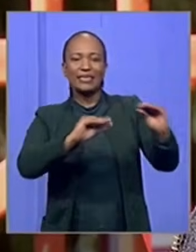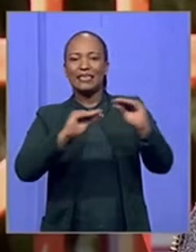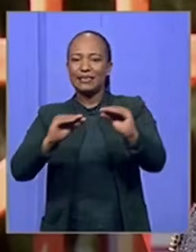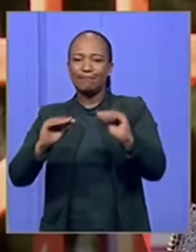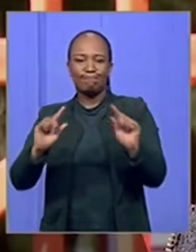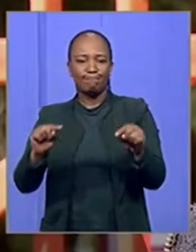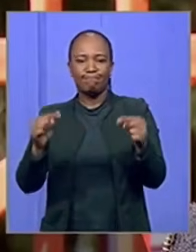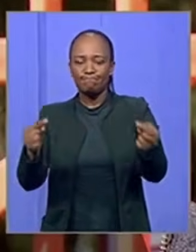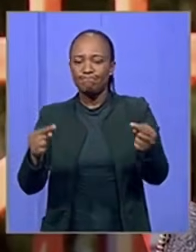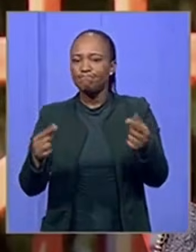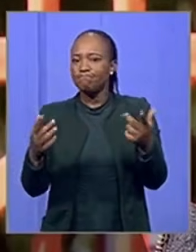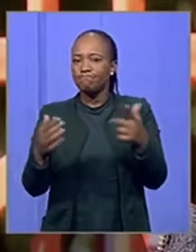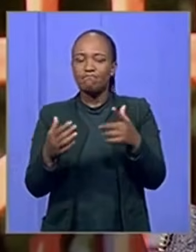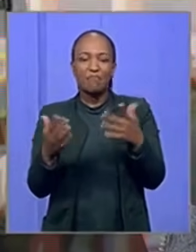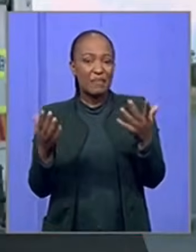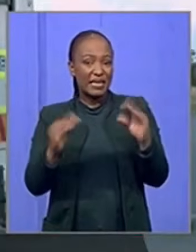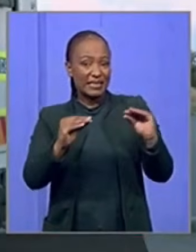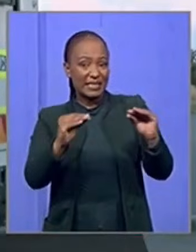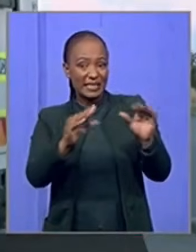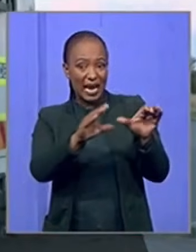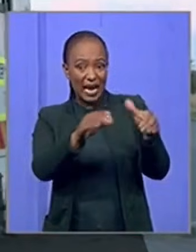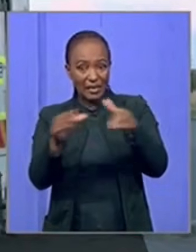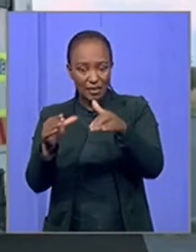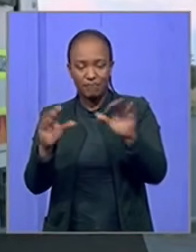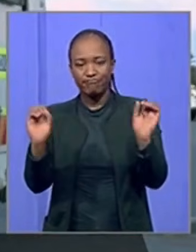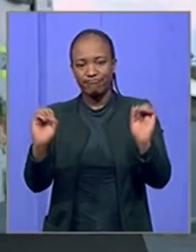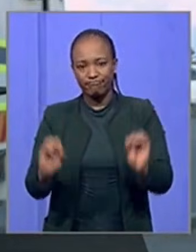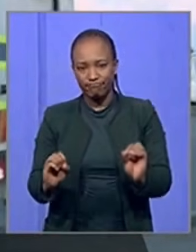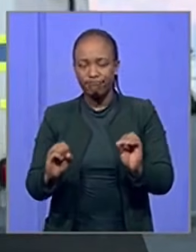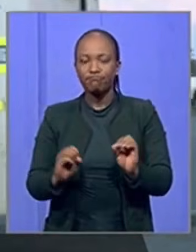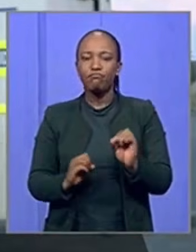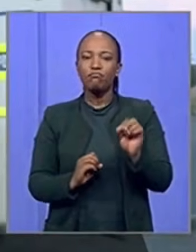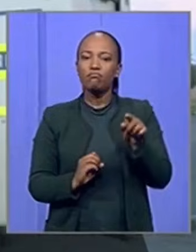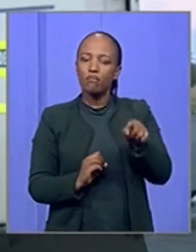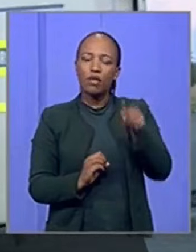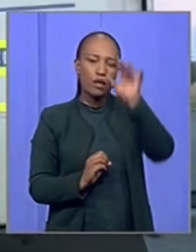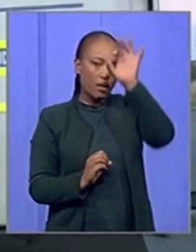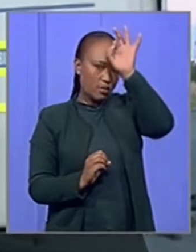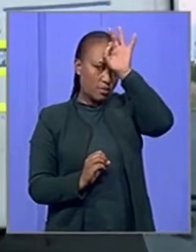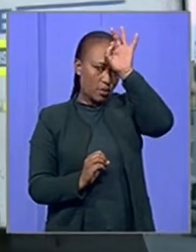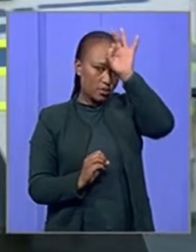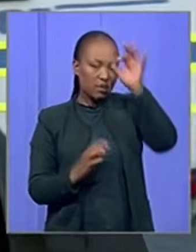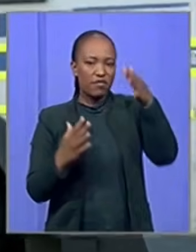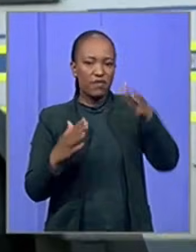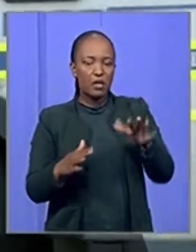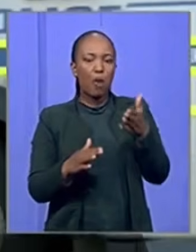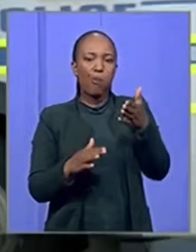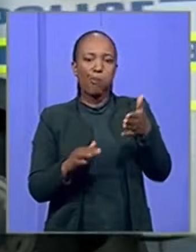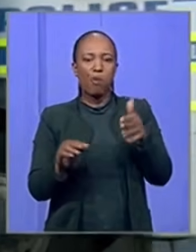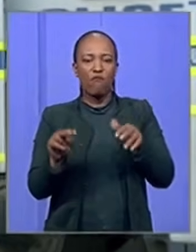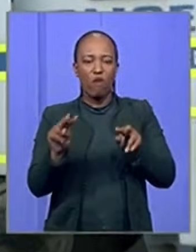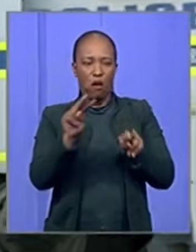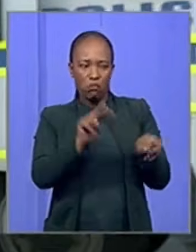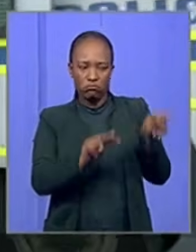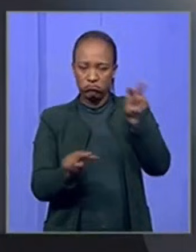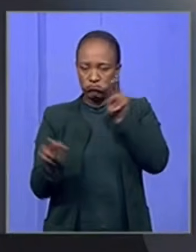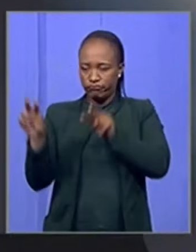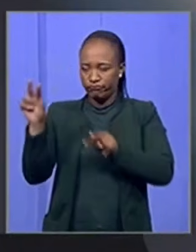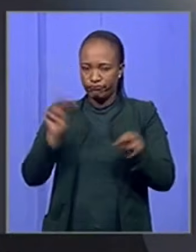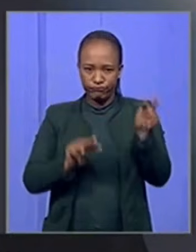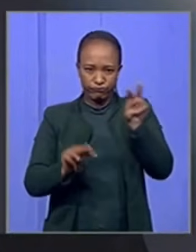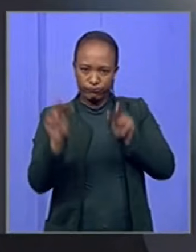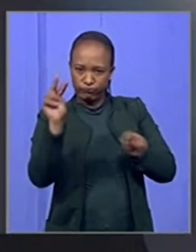di safarile ka ona mokgwa. Le fa go le jalo mapodisi a tsweletse go ela seemo tlhoko. Le rapateletse ga mo